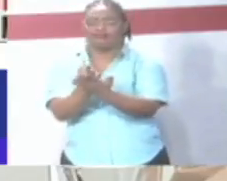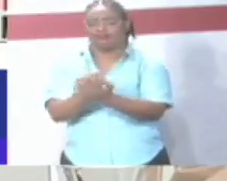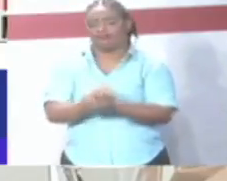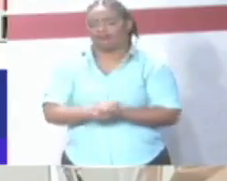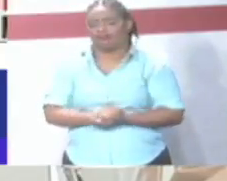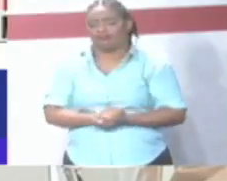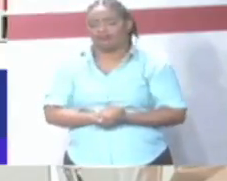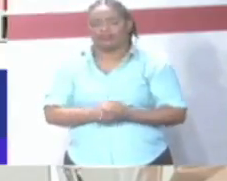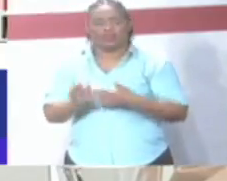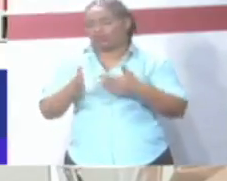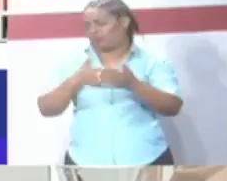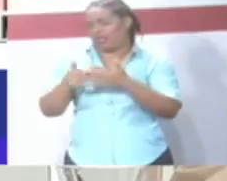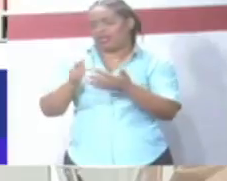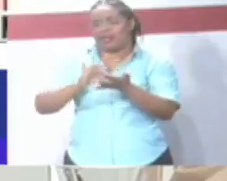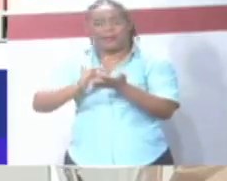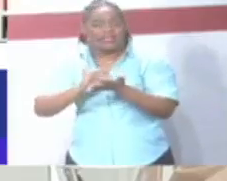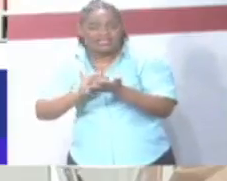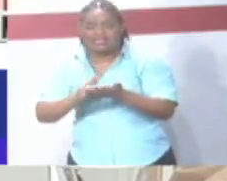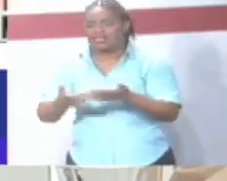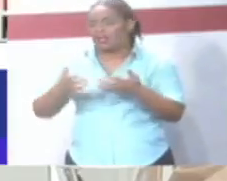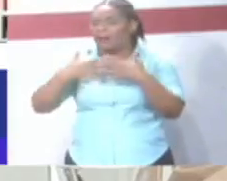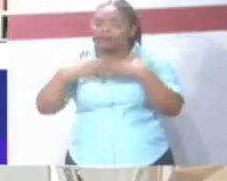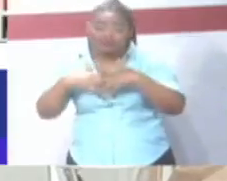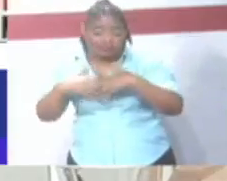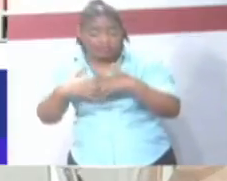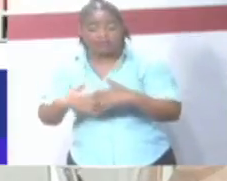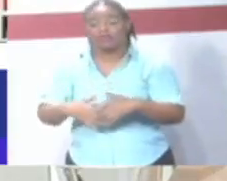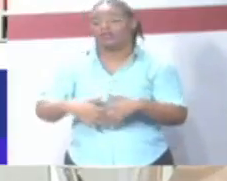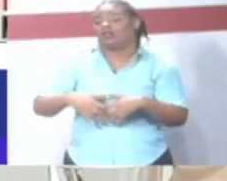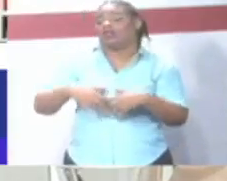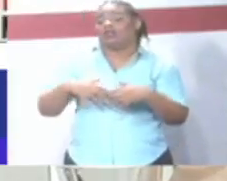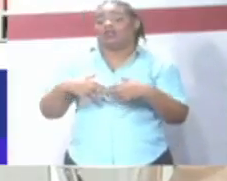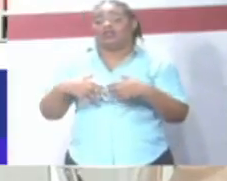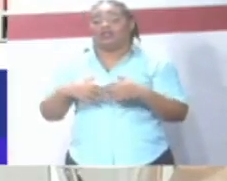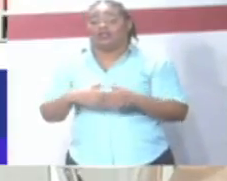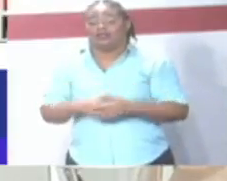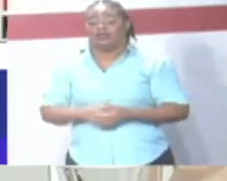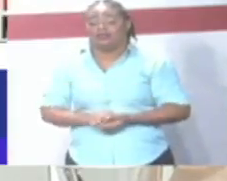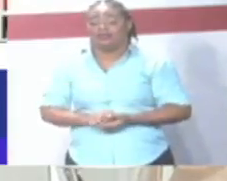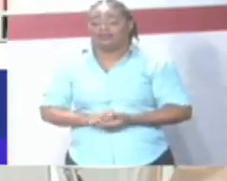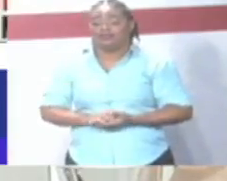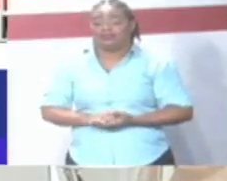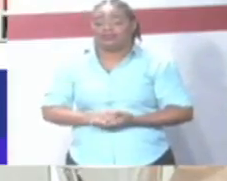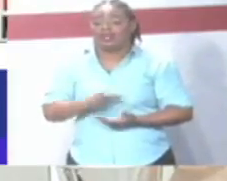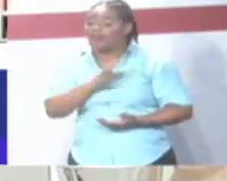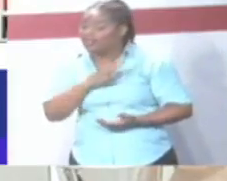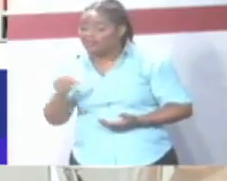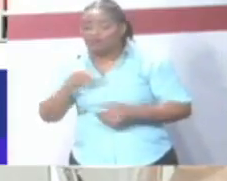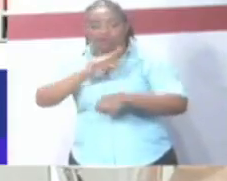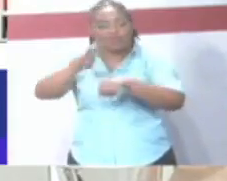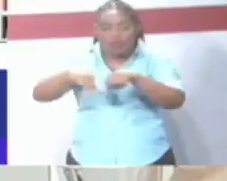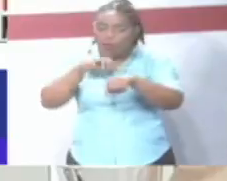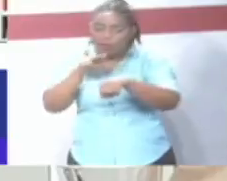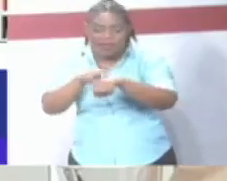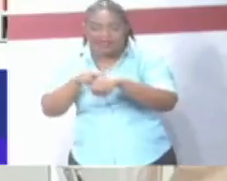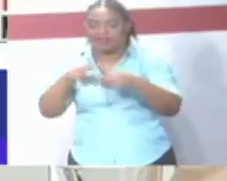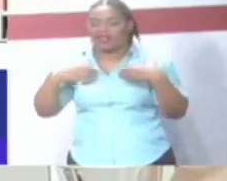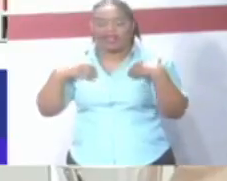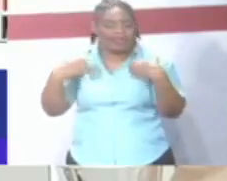pharmaceuticals, ventilators, and don't forget we also fund the normal healthcare system. We fund